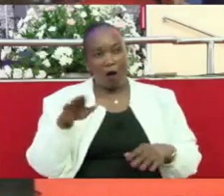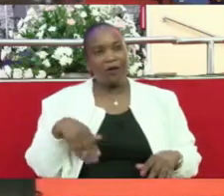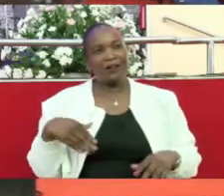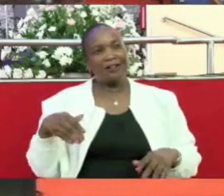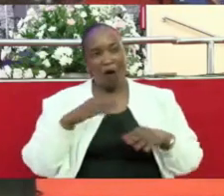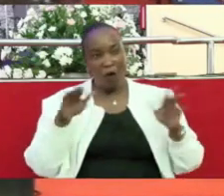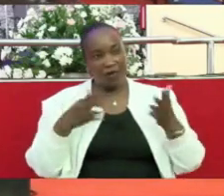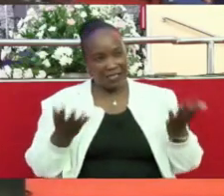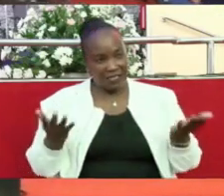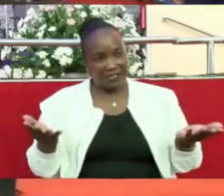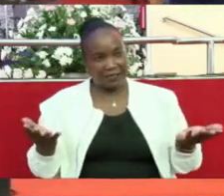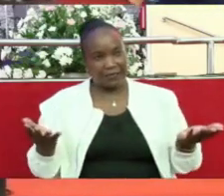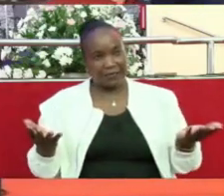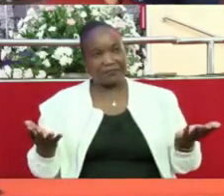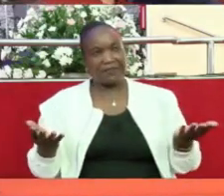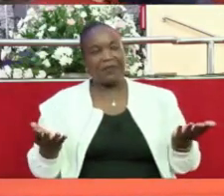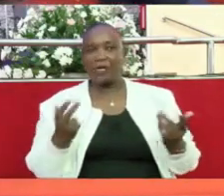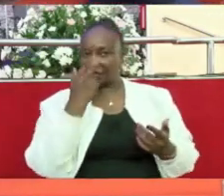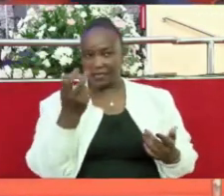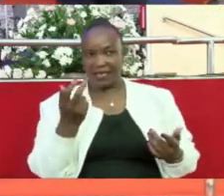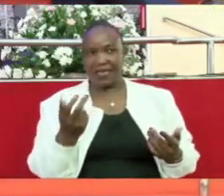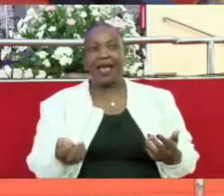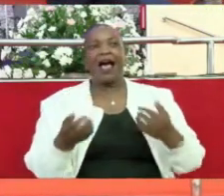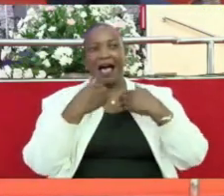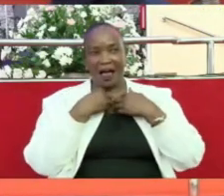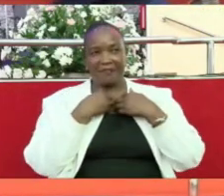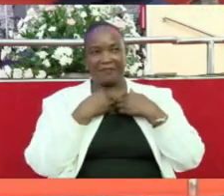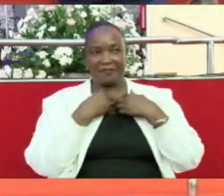maybe you would want to break it down and bring it closer to yourself.